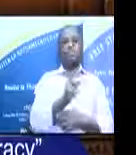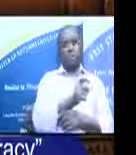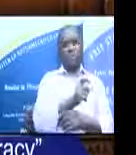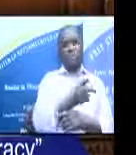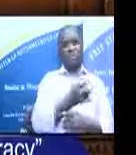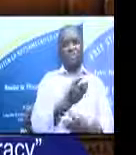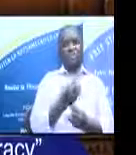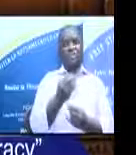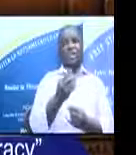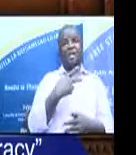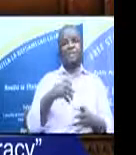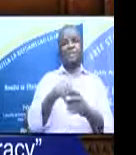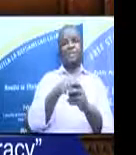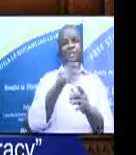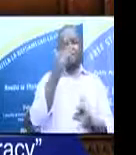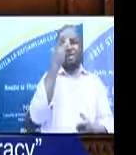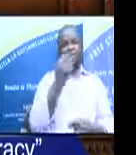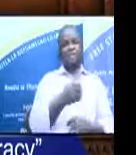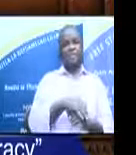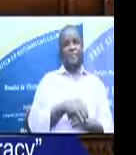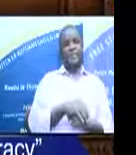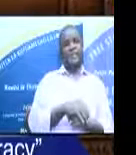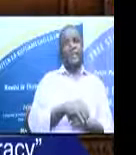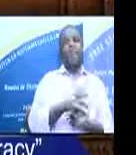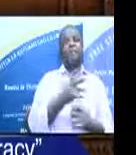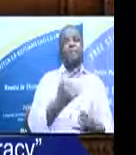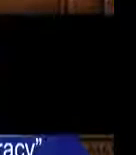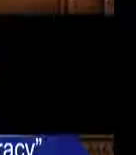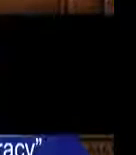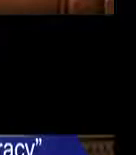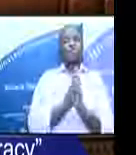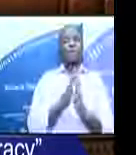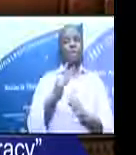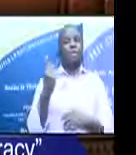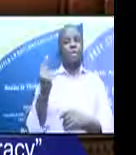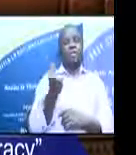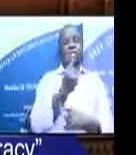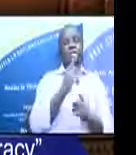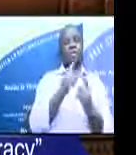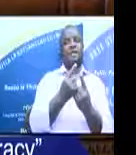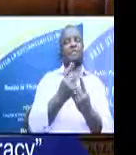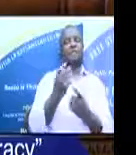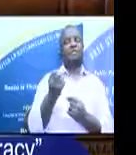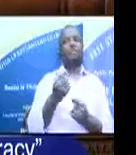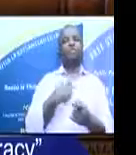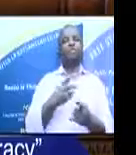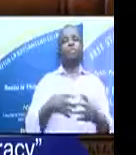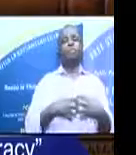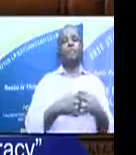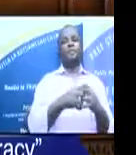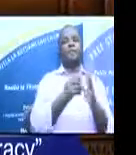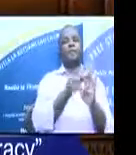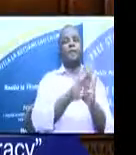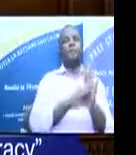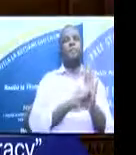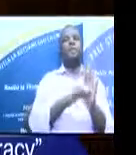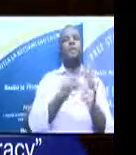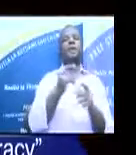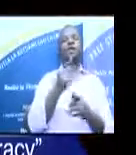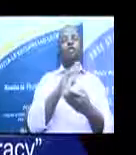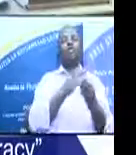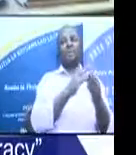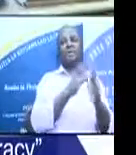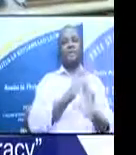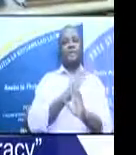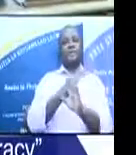are already diseased. We call on the department to take up proactive programs like community prevention